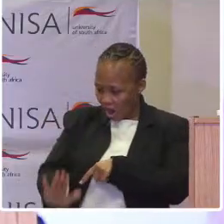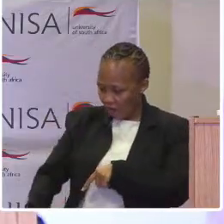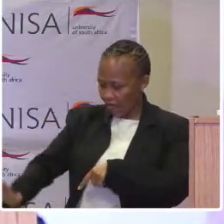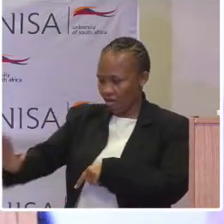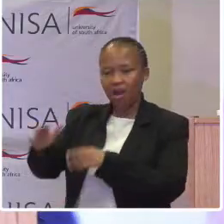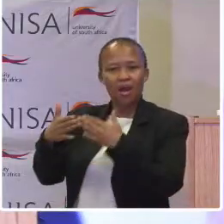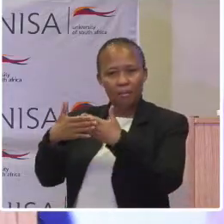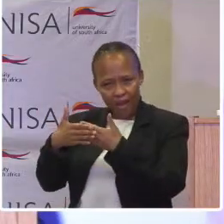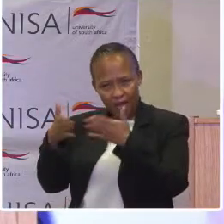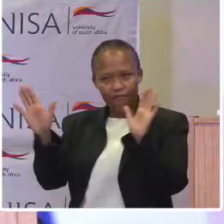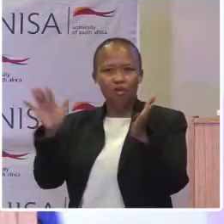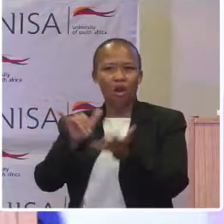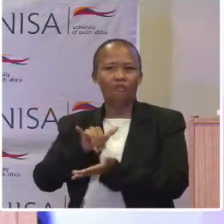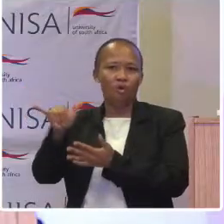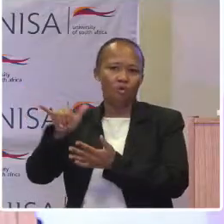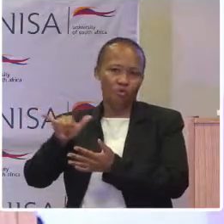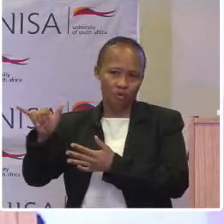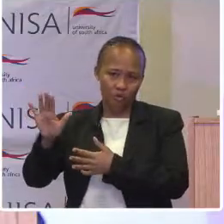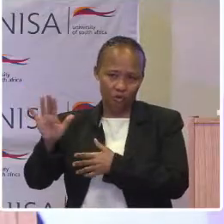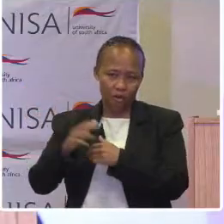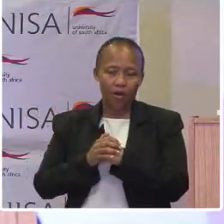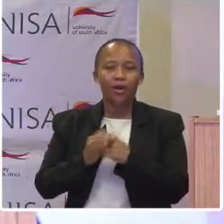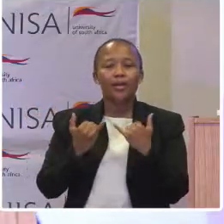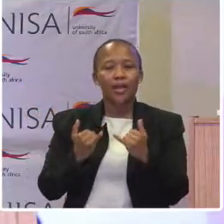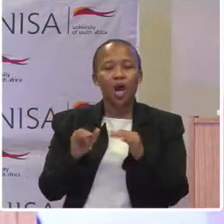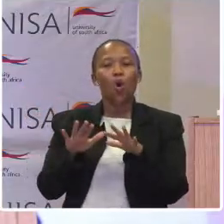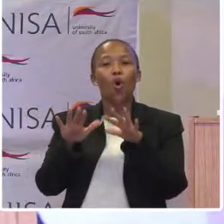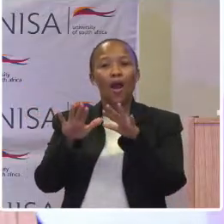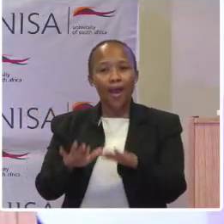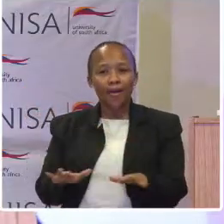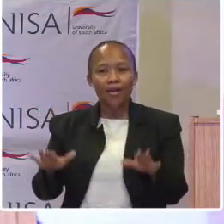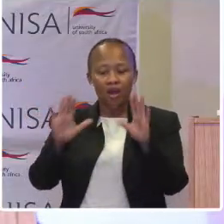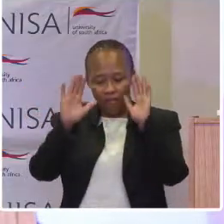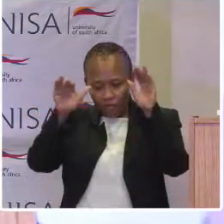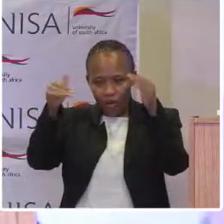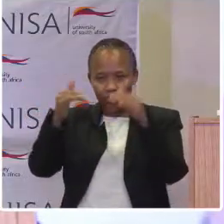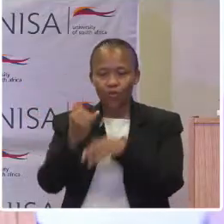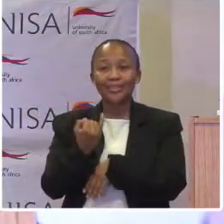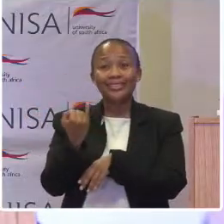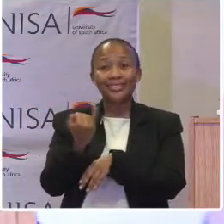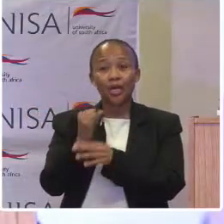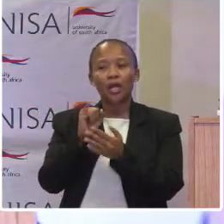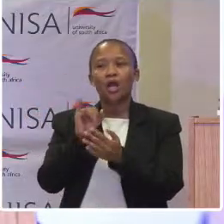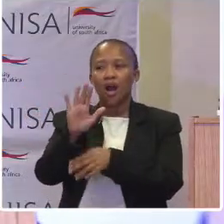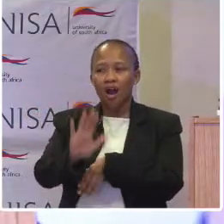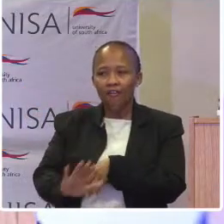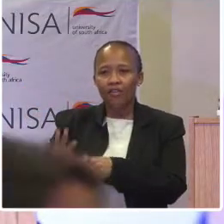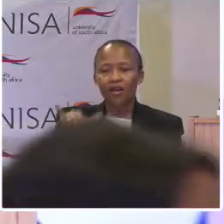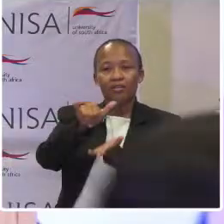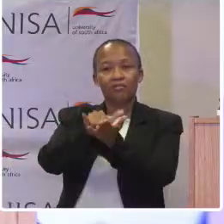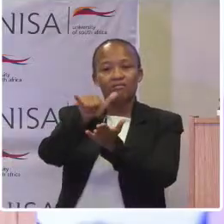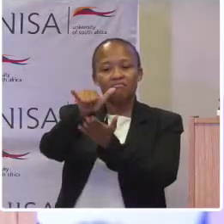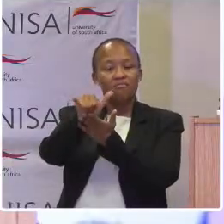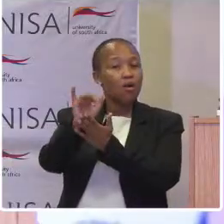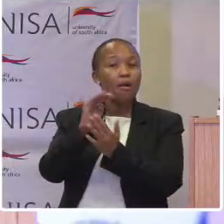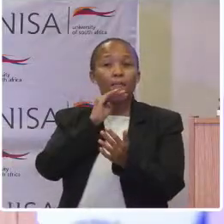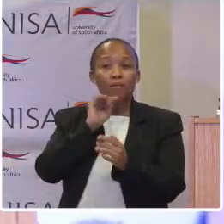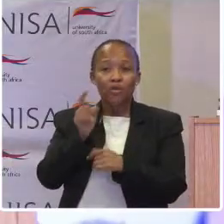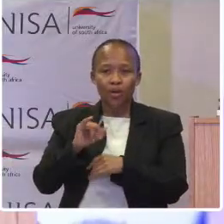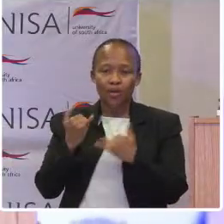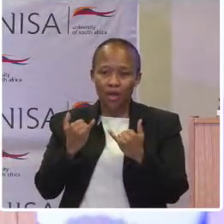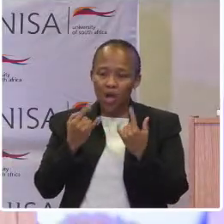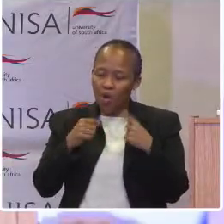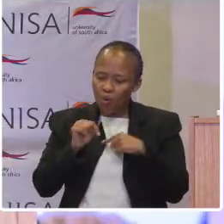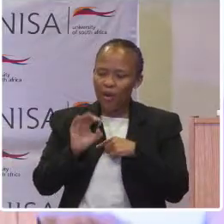In terms of the key areas of focus, the single African air transport market, This initiative, a flagship